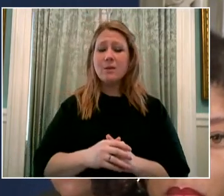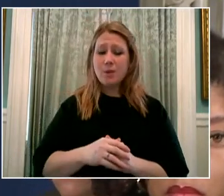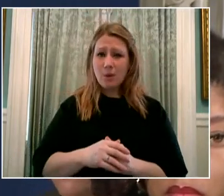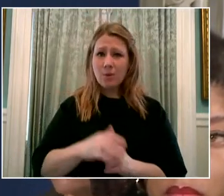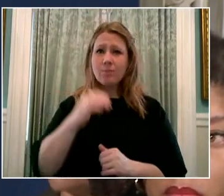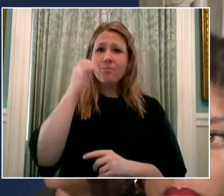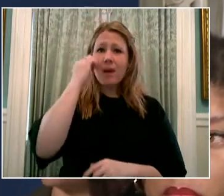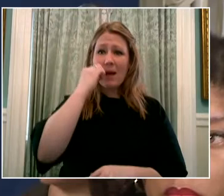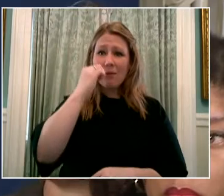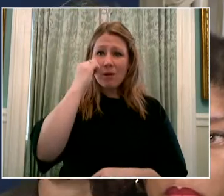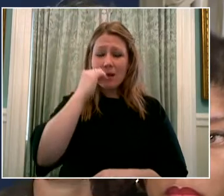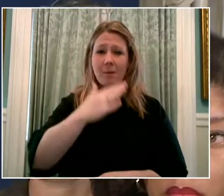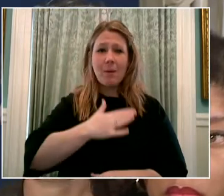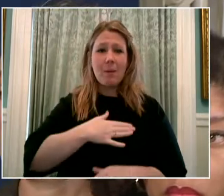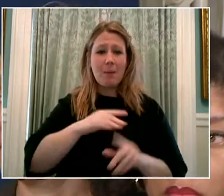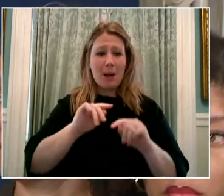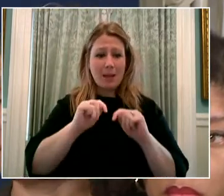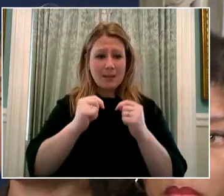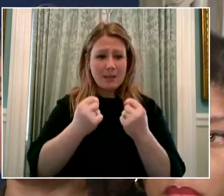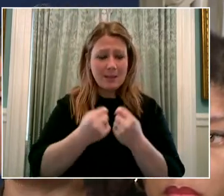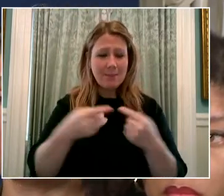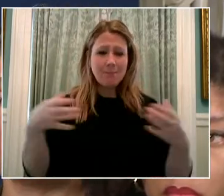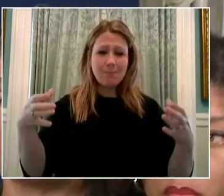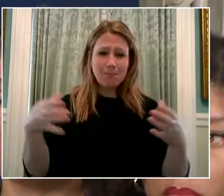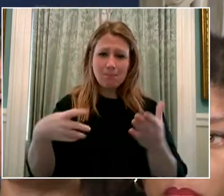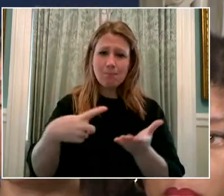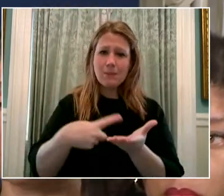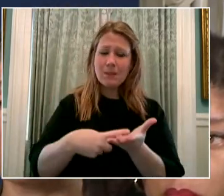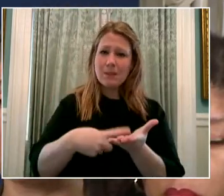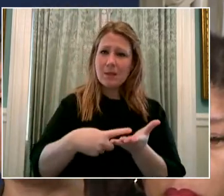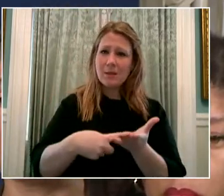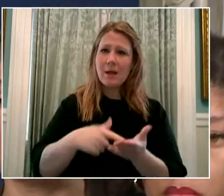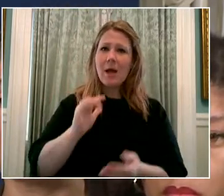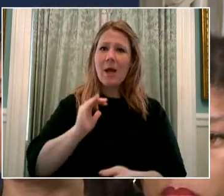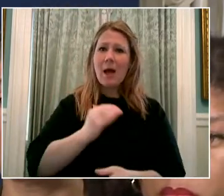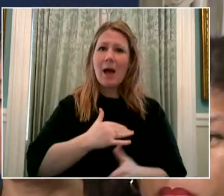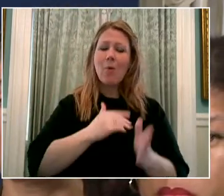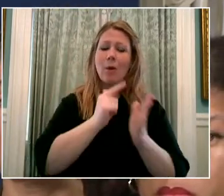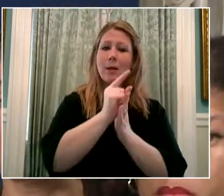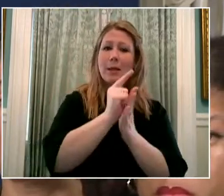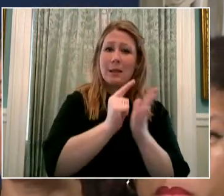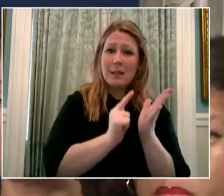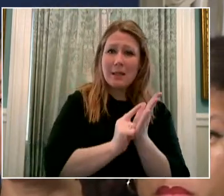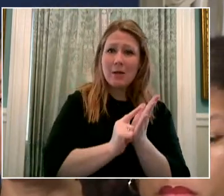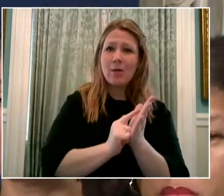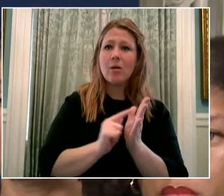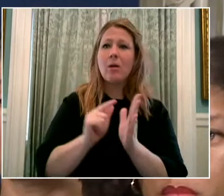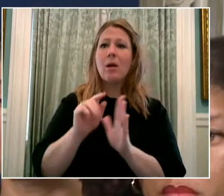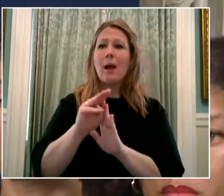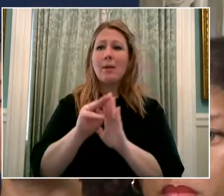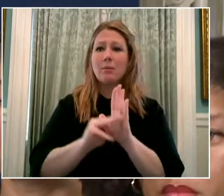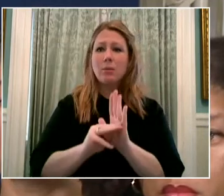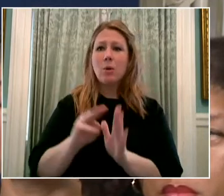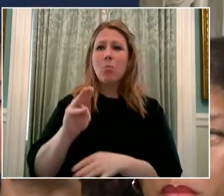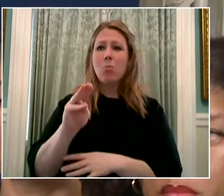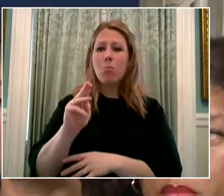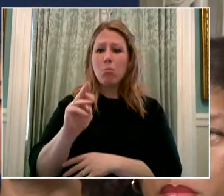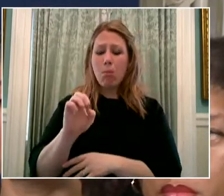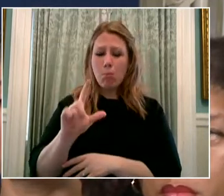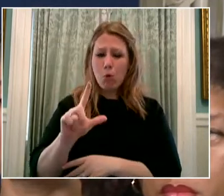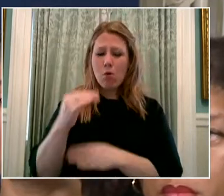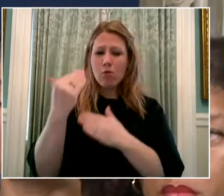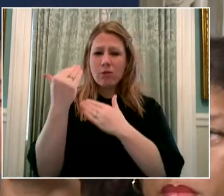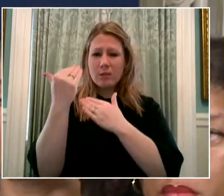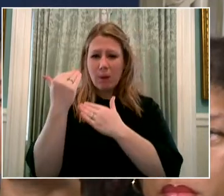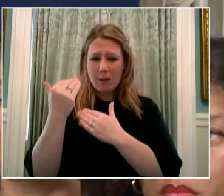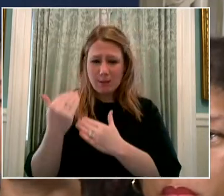legal responsibility is not to duplicate what we saw other administrations and municipalities do. We want to treat